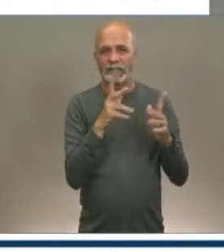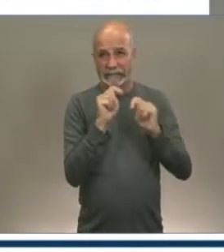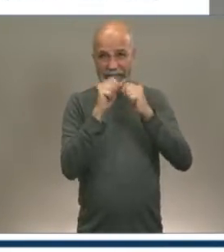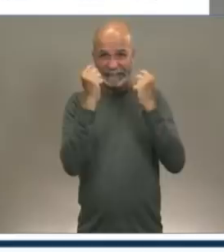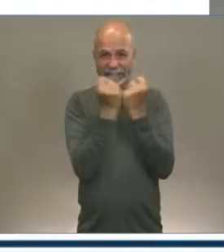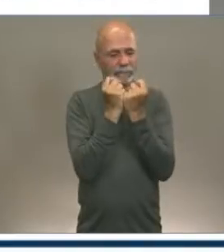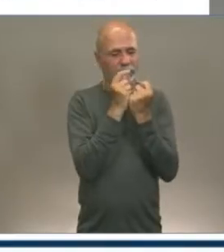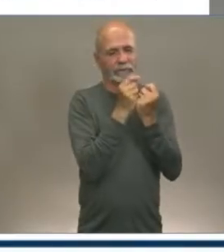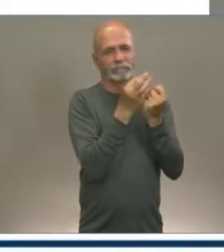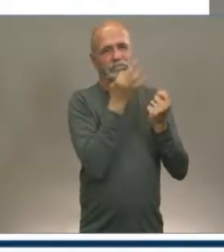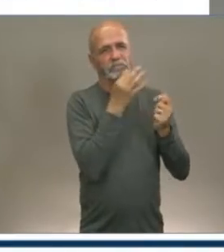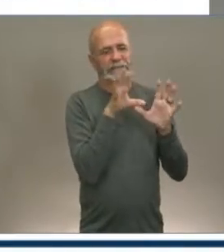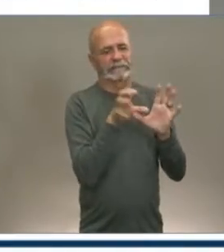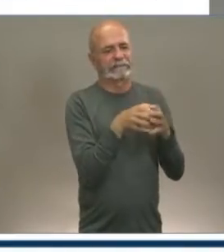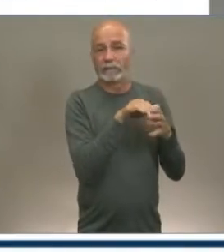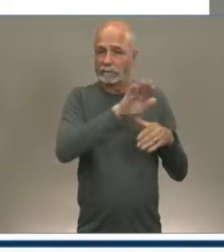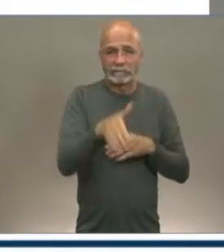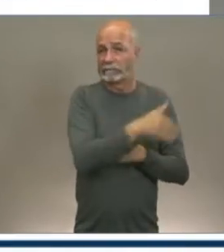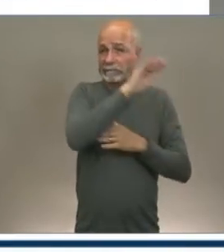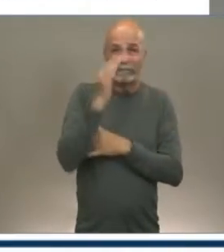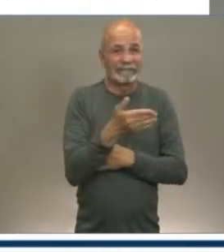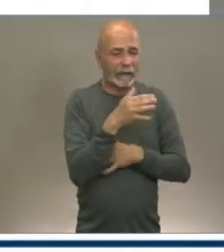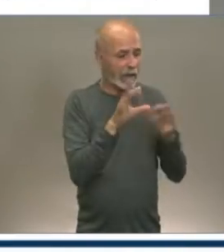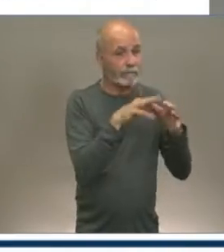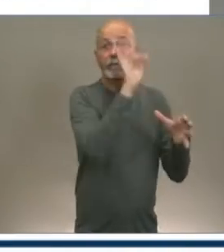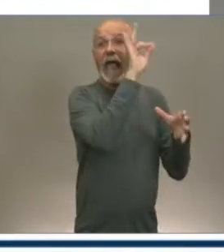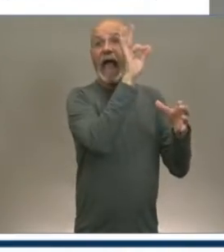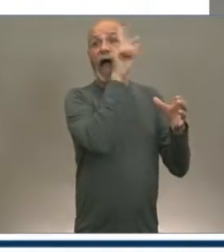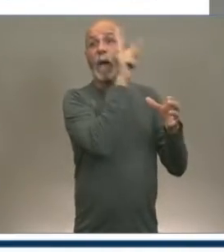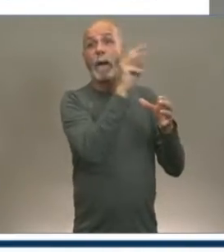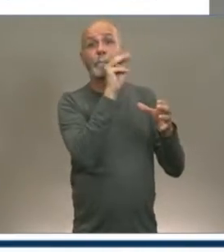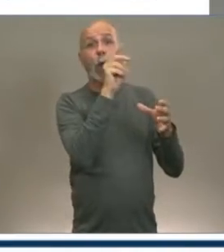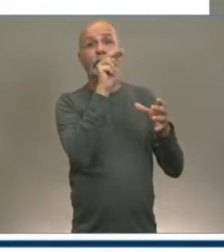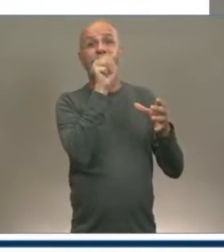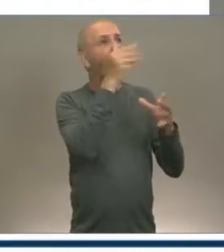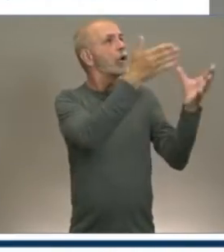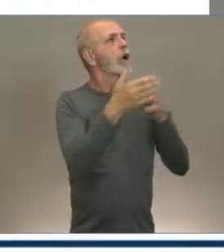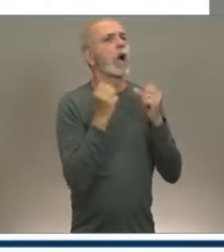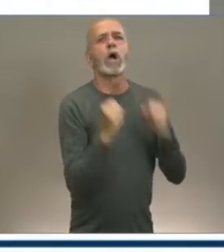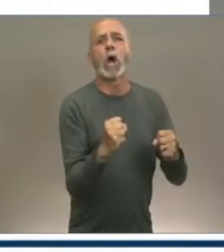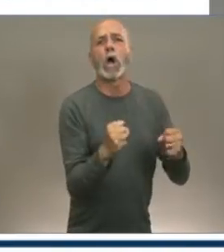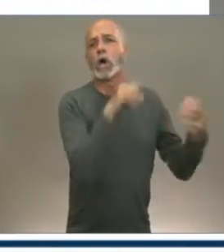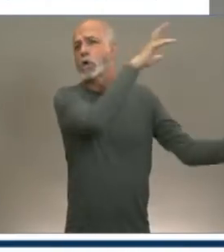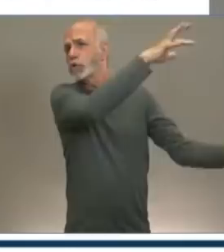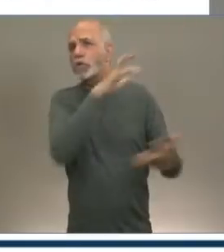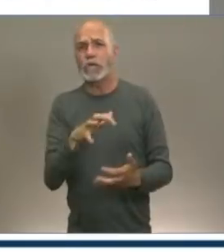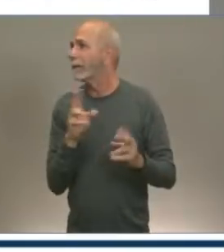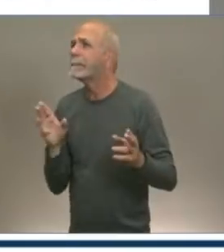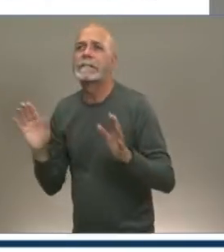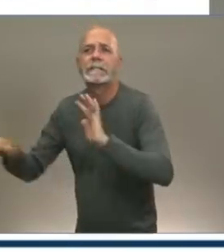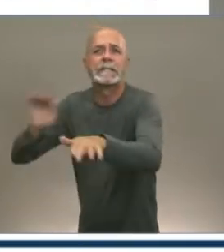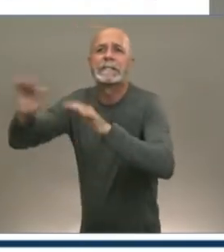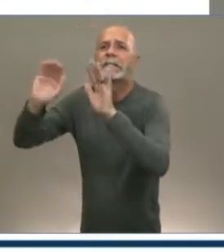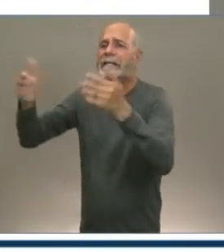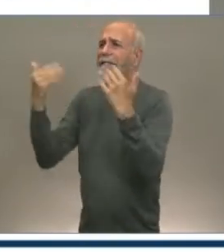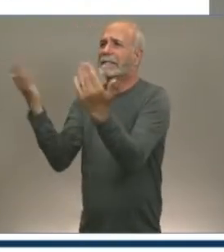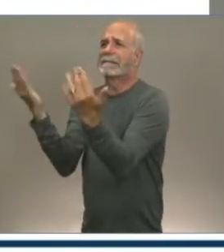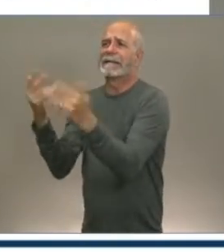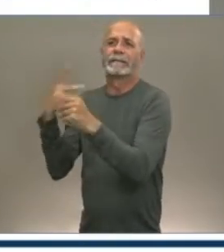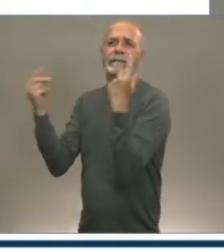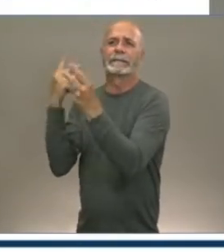since learning of the Moderna shipment. Our goal is to get it out as quickly as possible while maintaining quality and